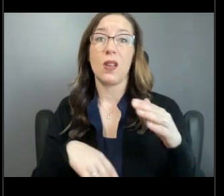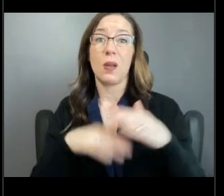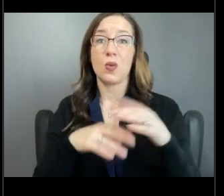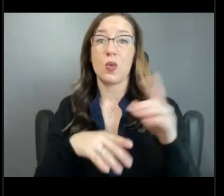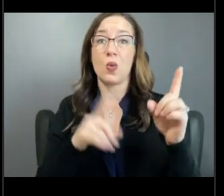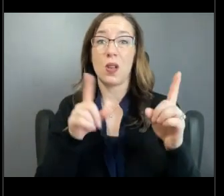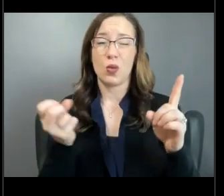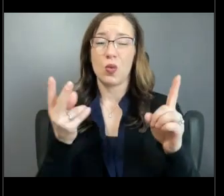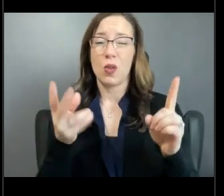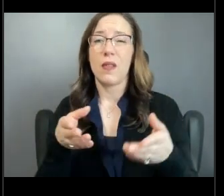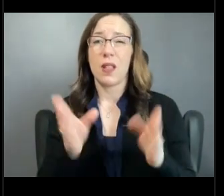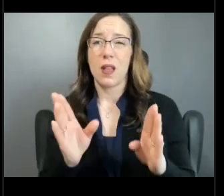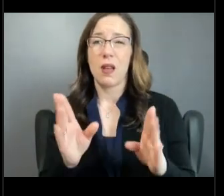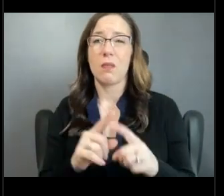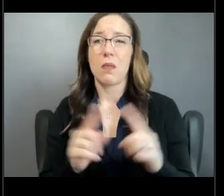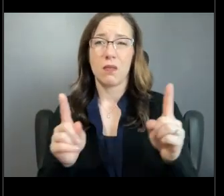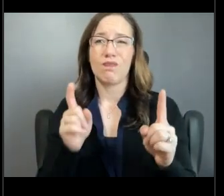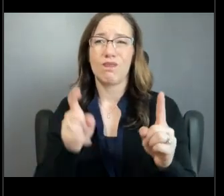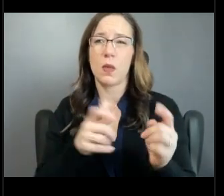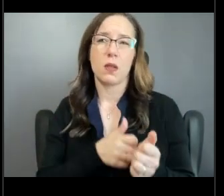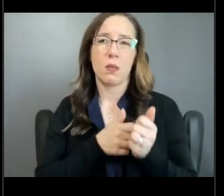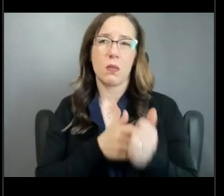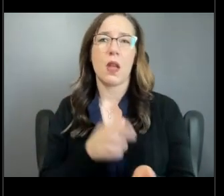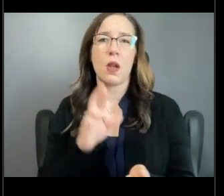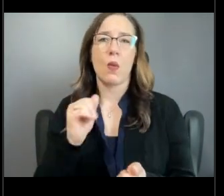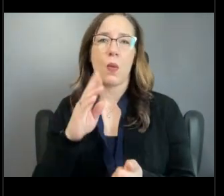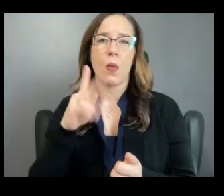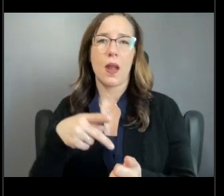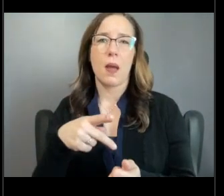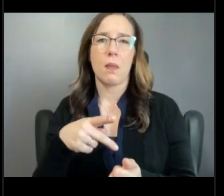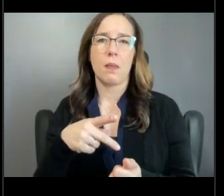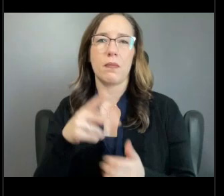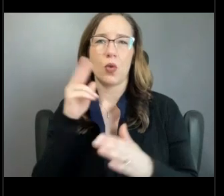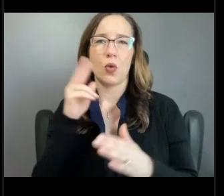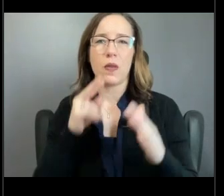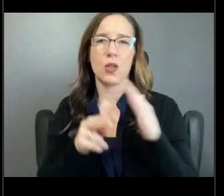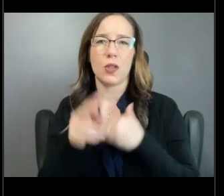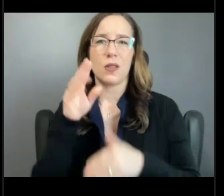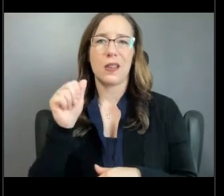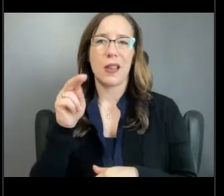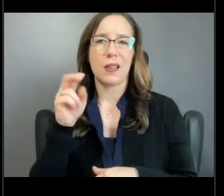are allowed, but they must comply with the ramp provisions in ANSI.